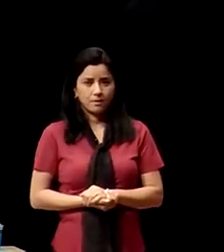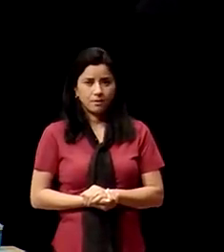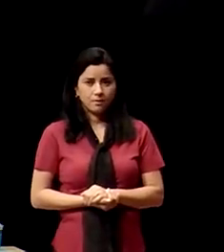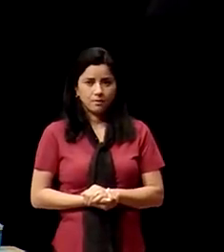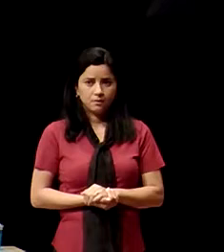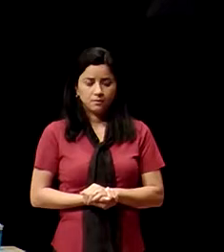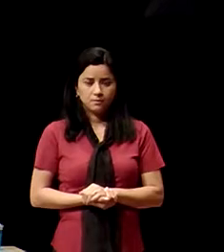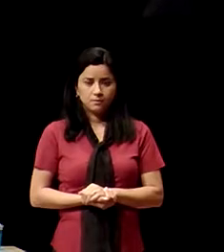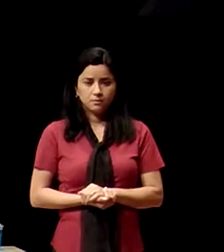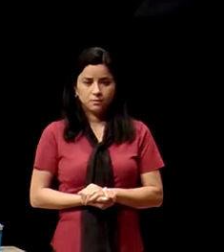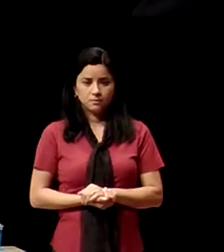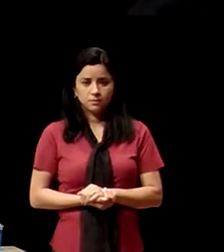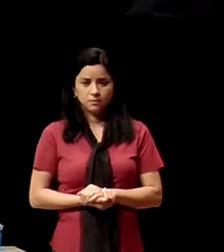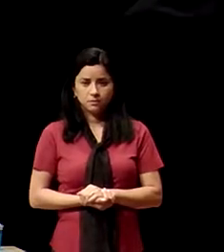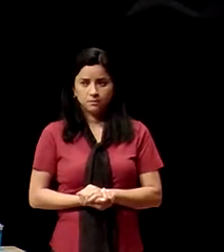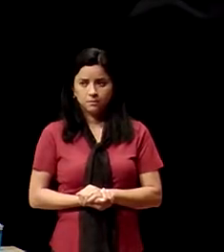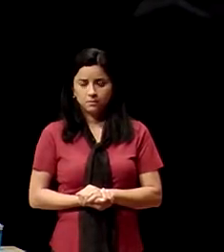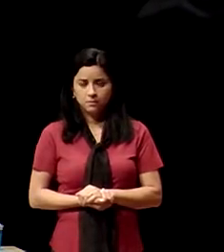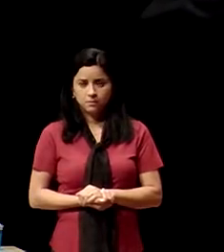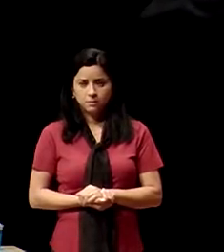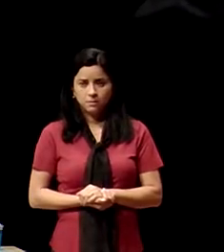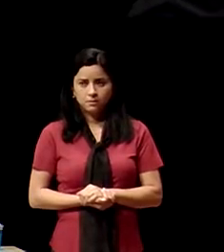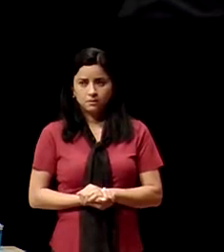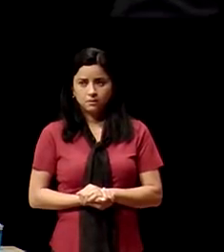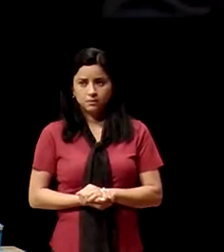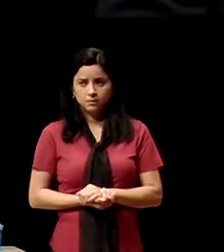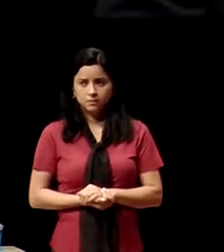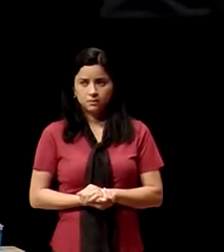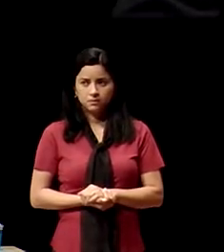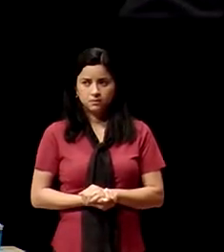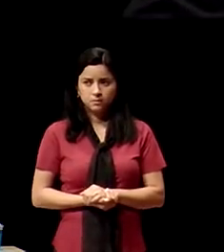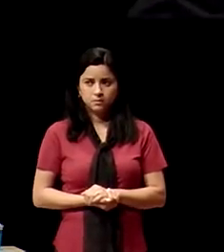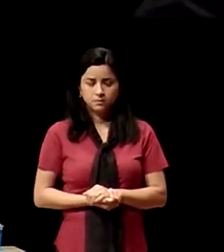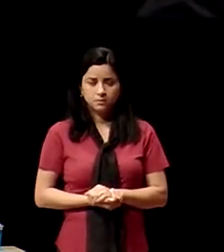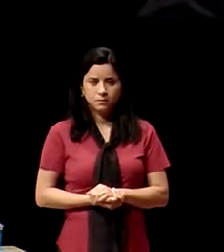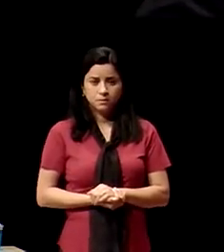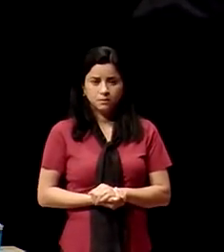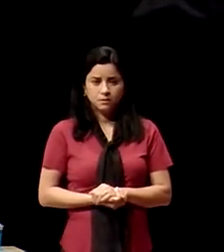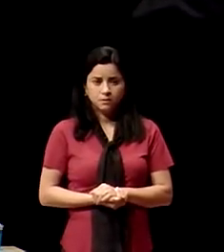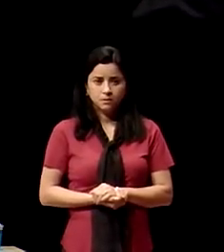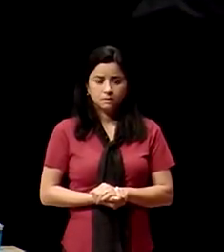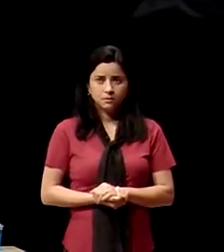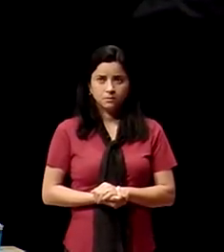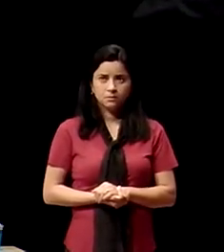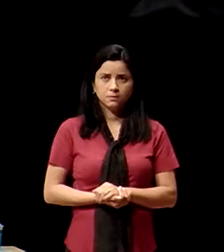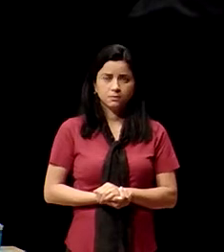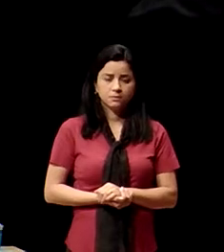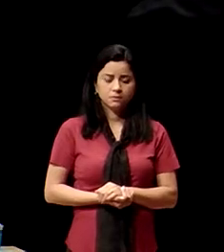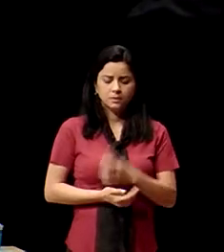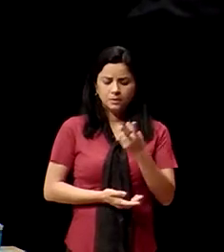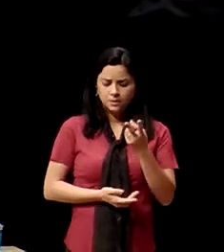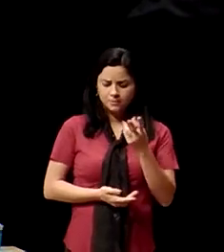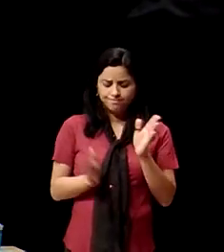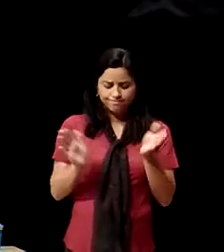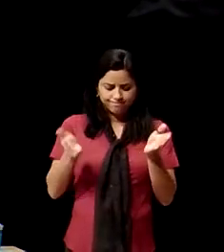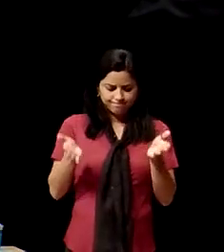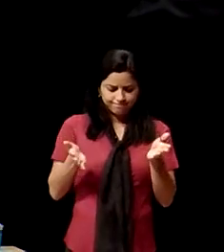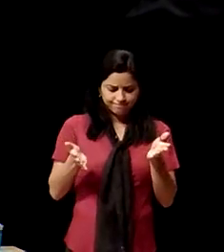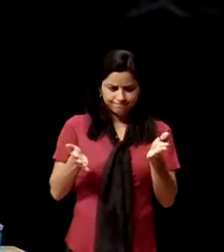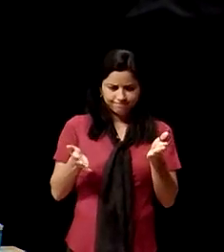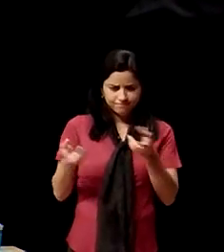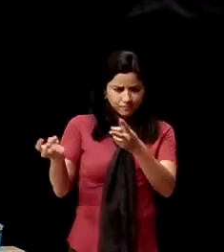words about social pedagogy as a branch of academic studies. Então, olhando agora